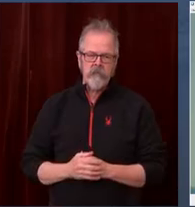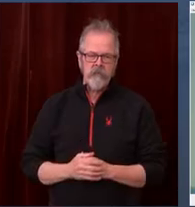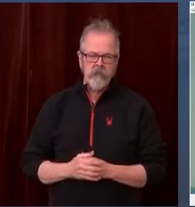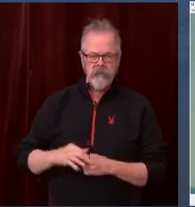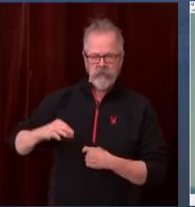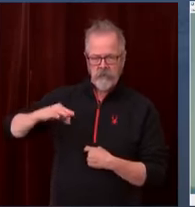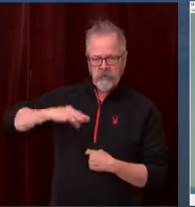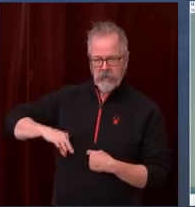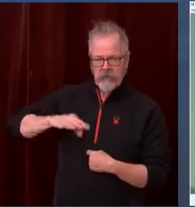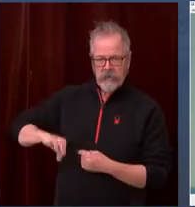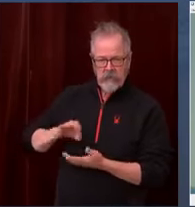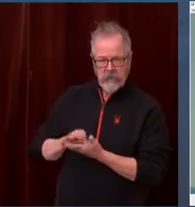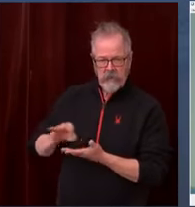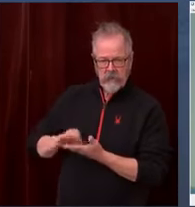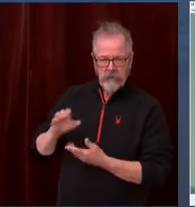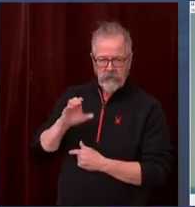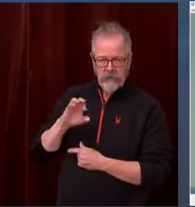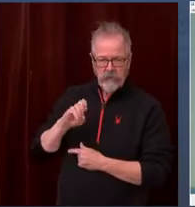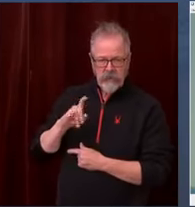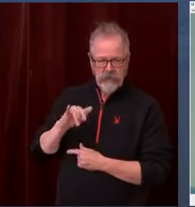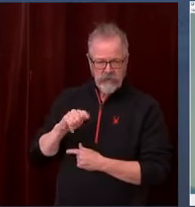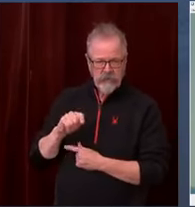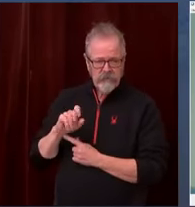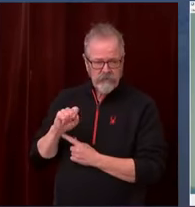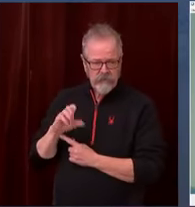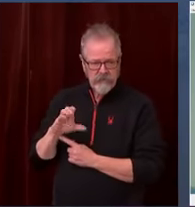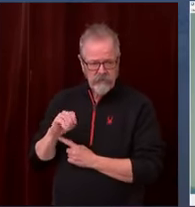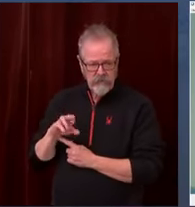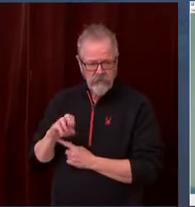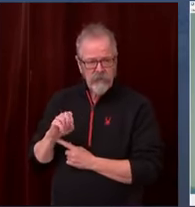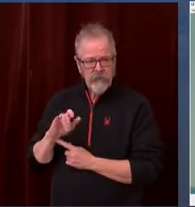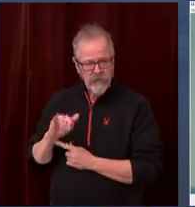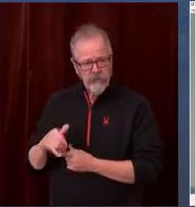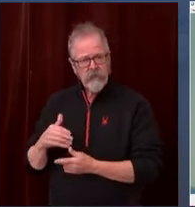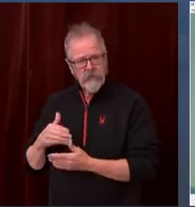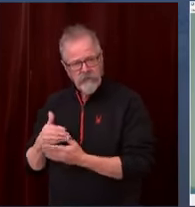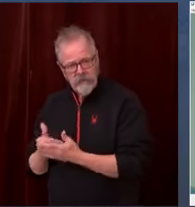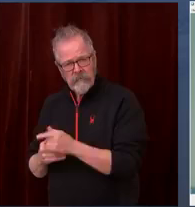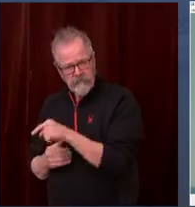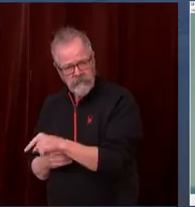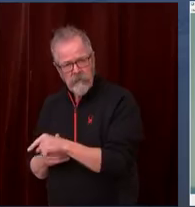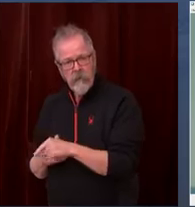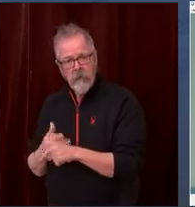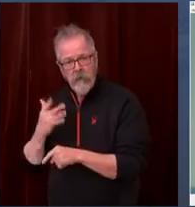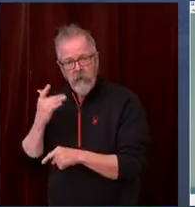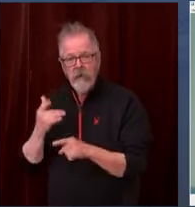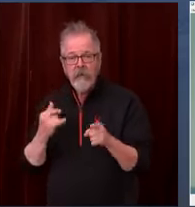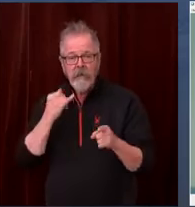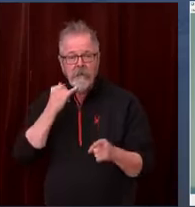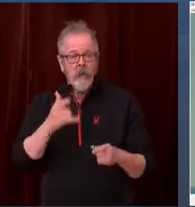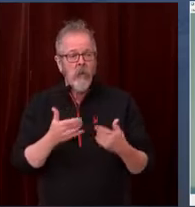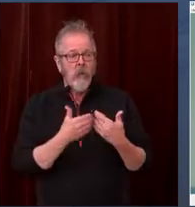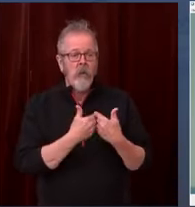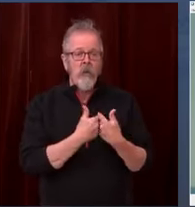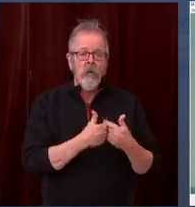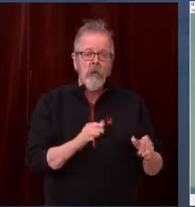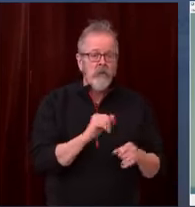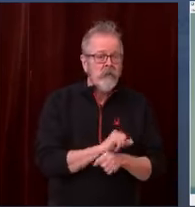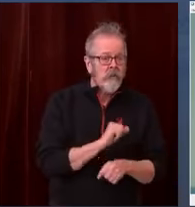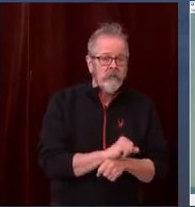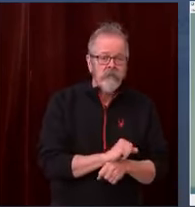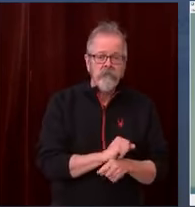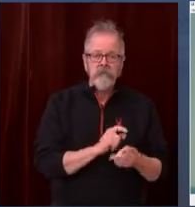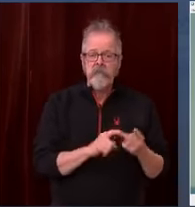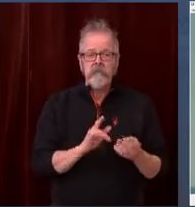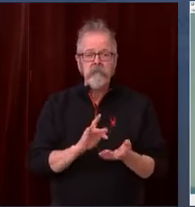of unemployment, natural disasters, and unexpected medical expenses. That's exactly what we're looking at right